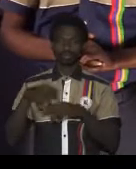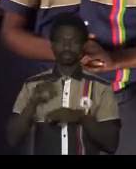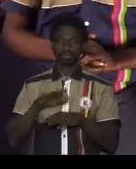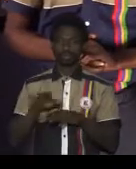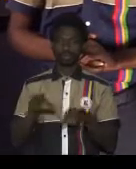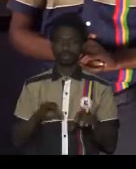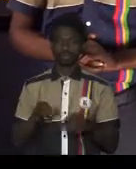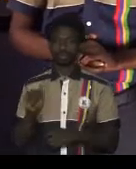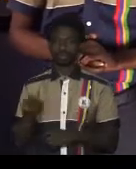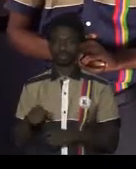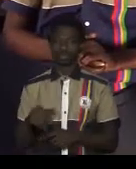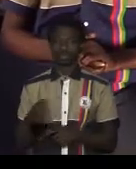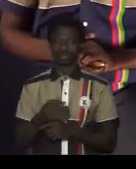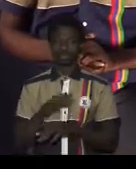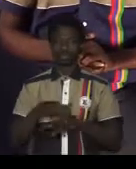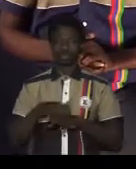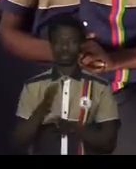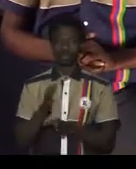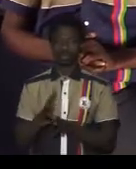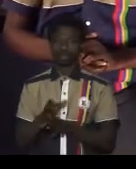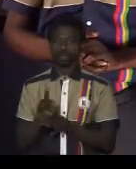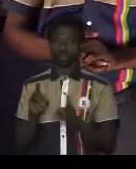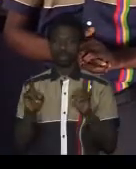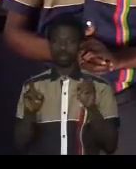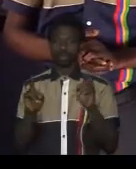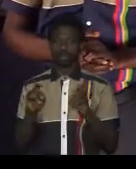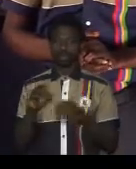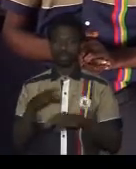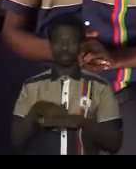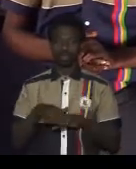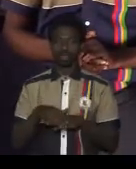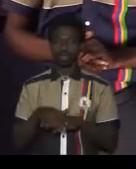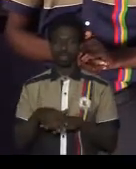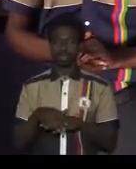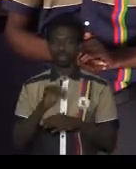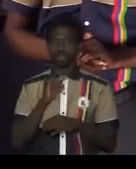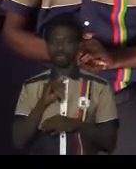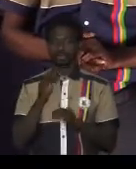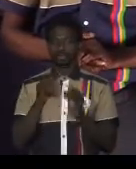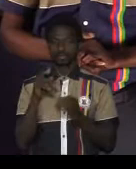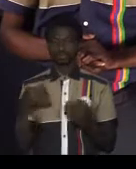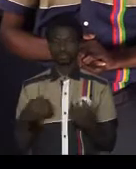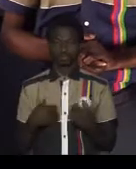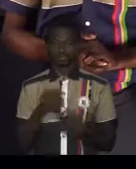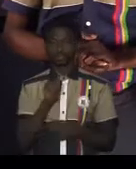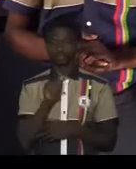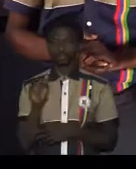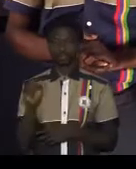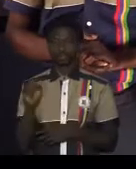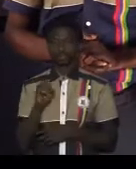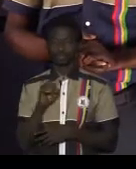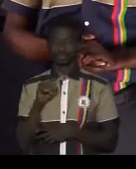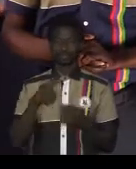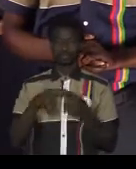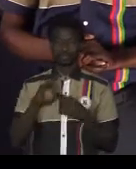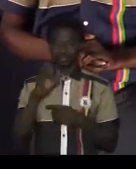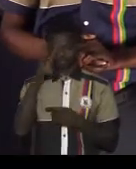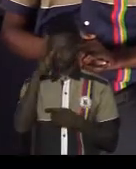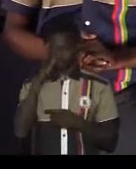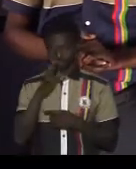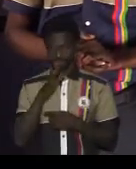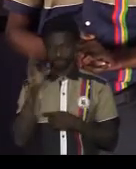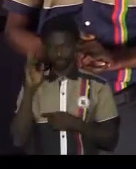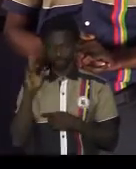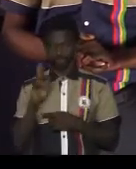performance. Yes. Taking the online test or the online assessment is based on if you have access to either your daddies, your mommies,